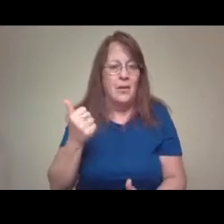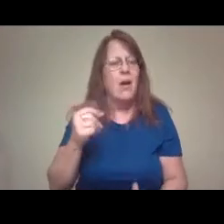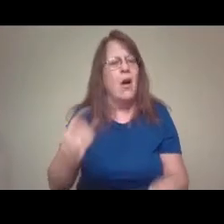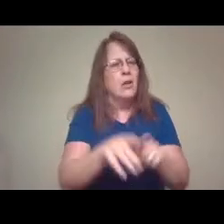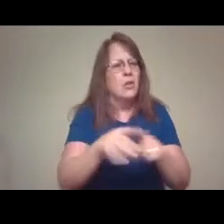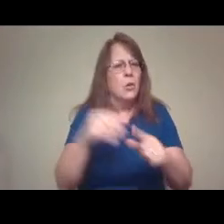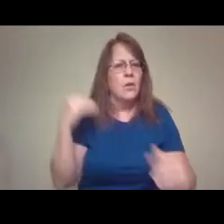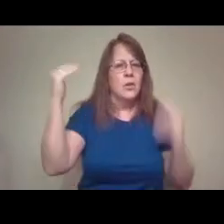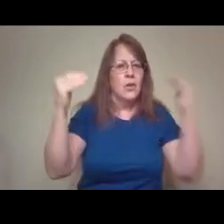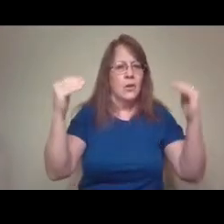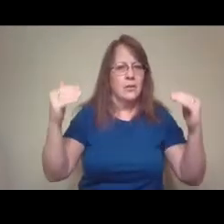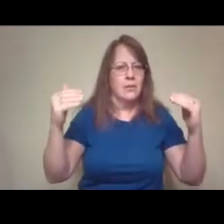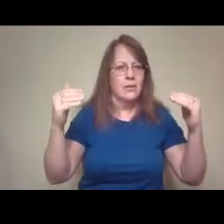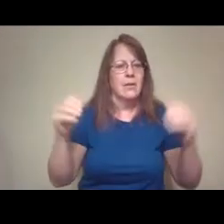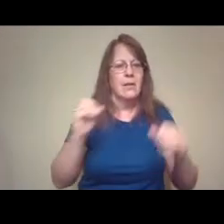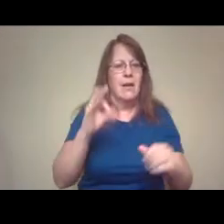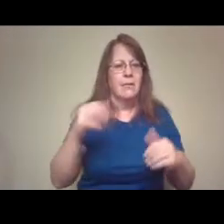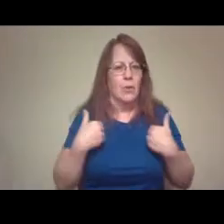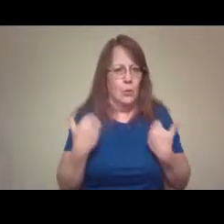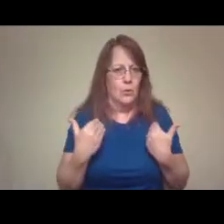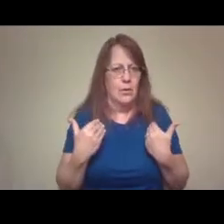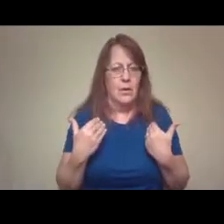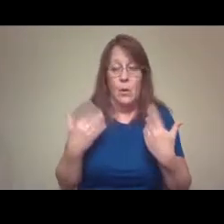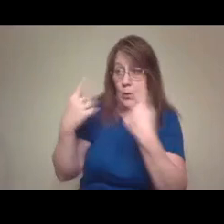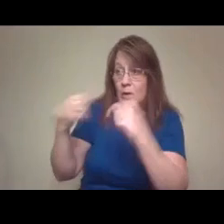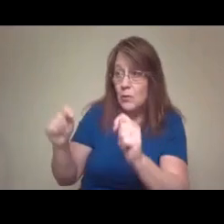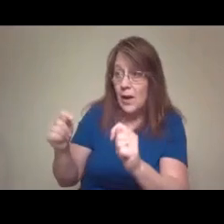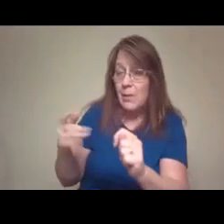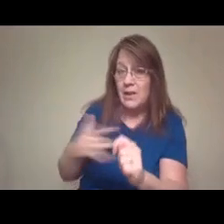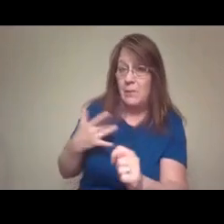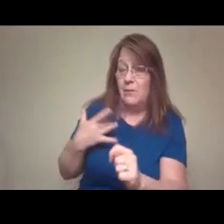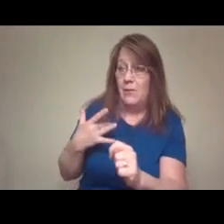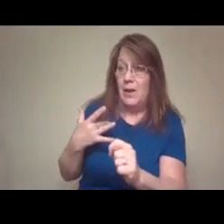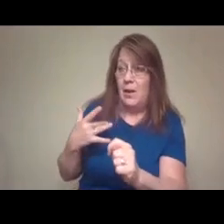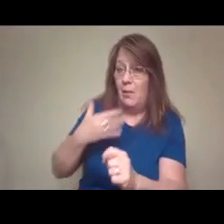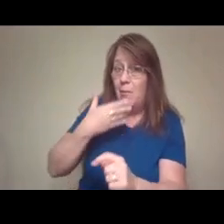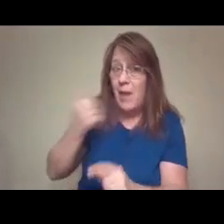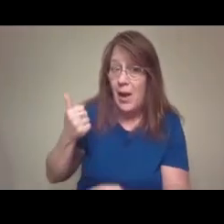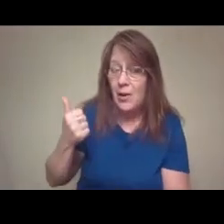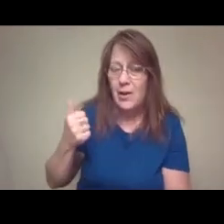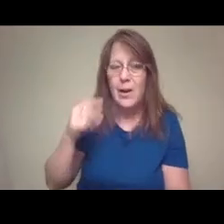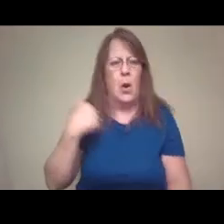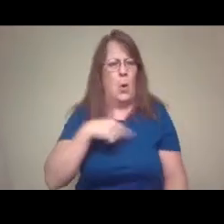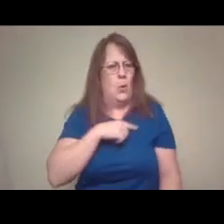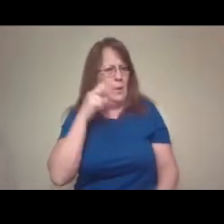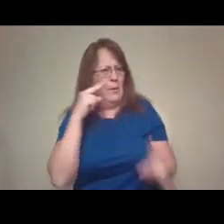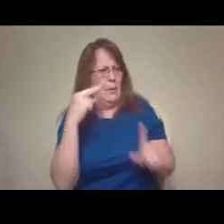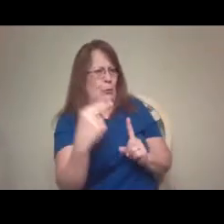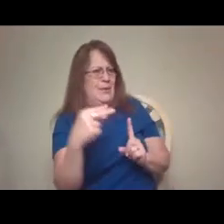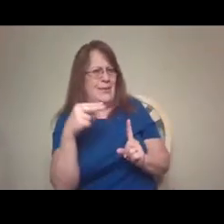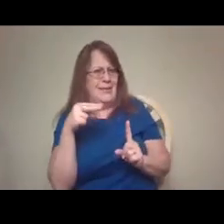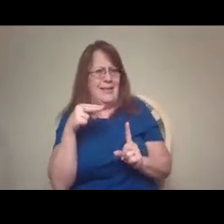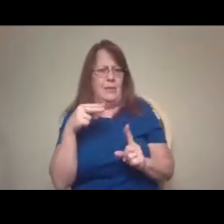youth. In our attempt to make them feel better, we can be perceived, and like I said, with youth in particular, as these